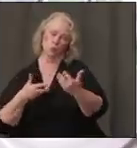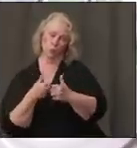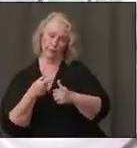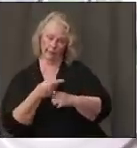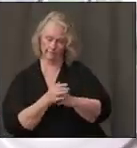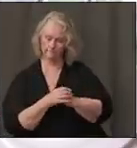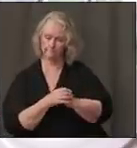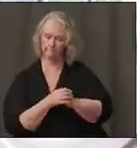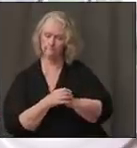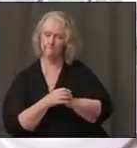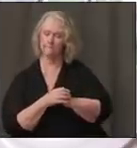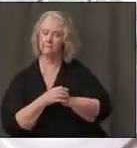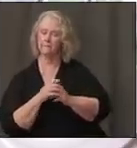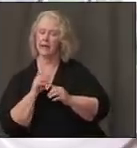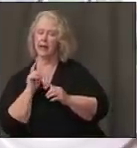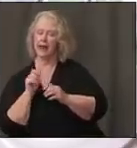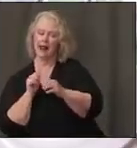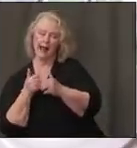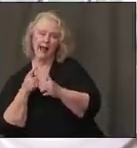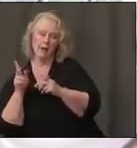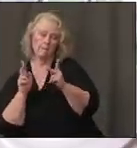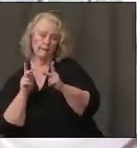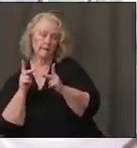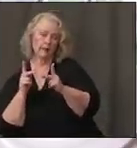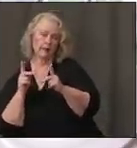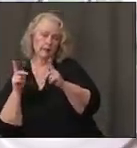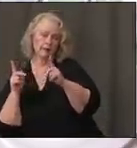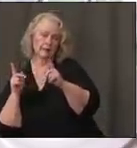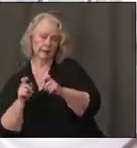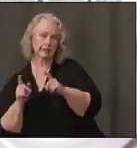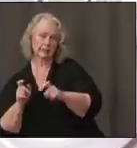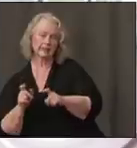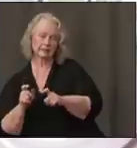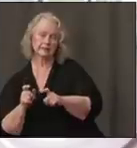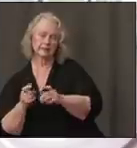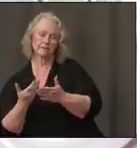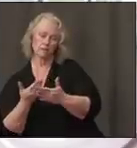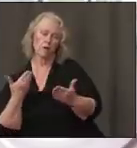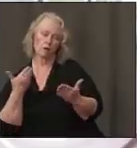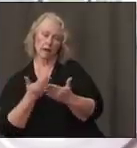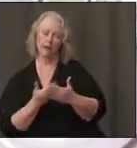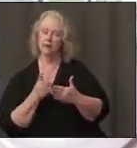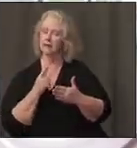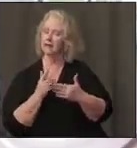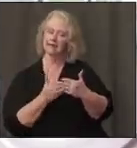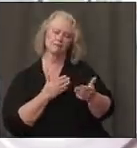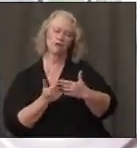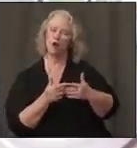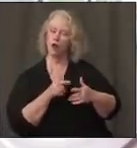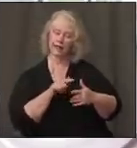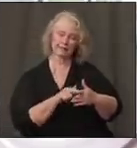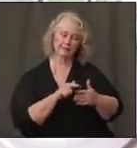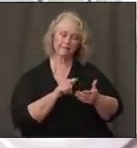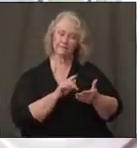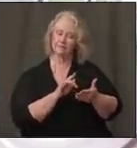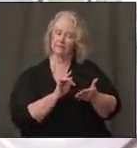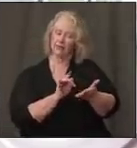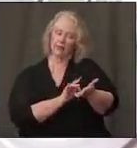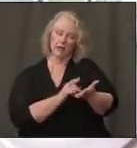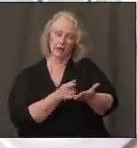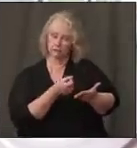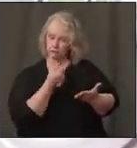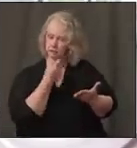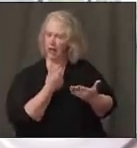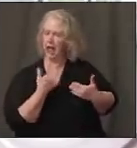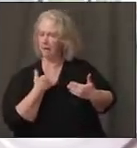how people are being tested before they come into contact with the president, that even if there was a drug that could provide some prophylactic value, and I'm